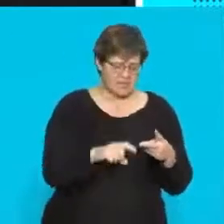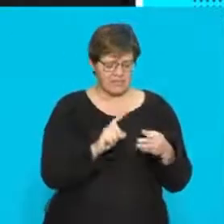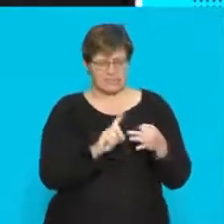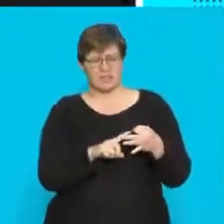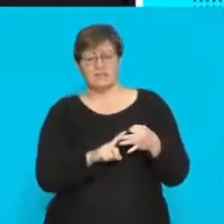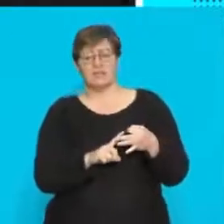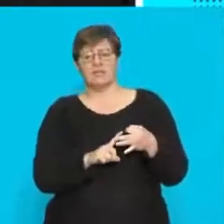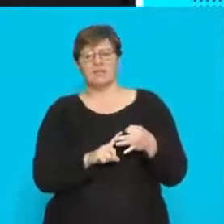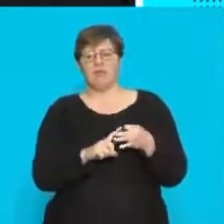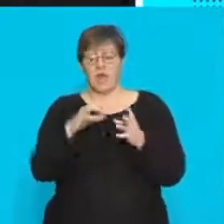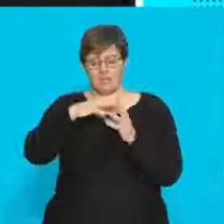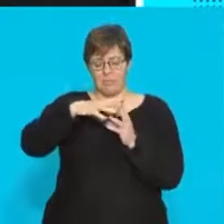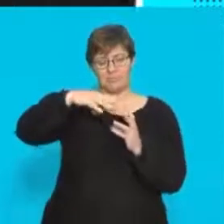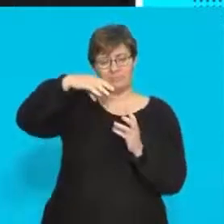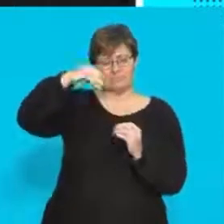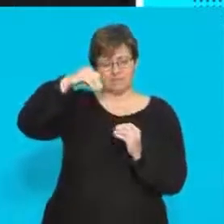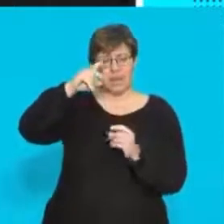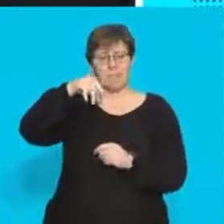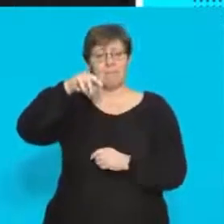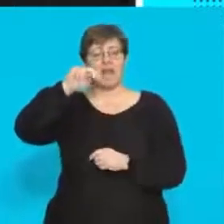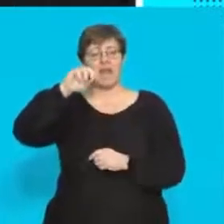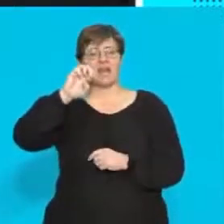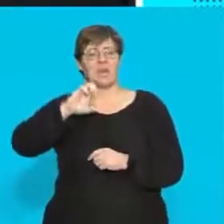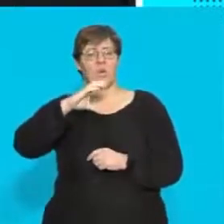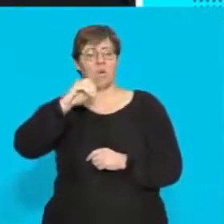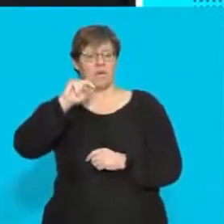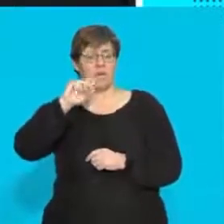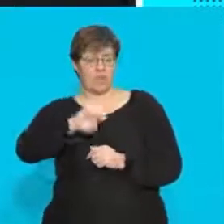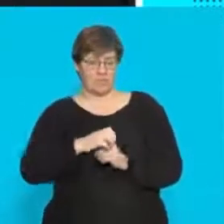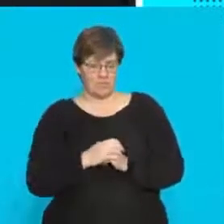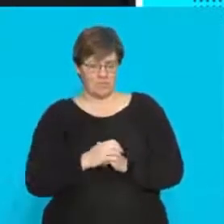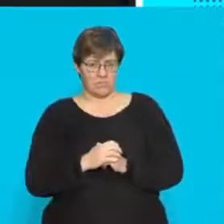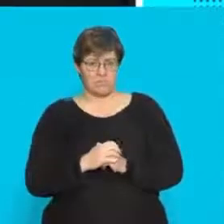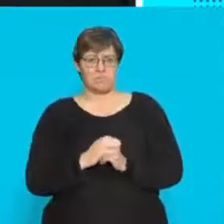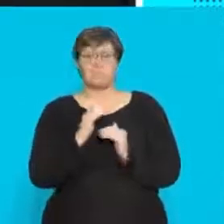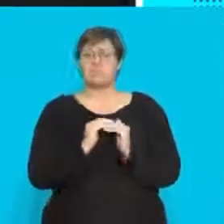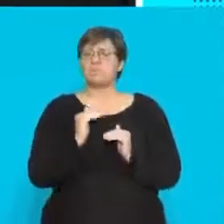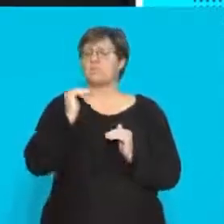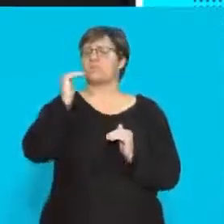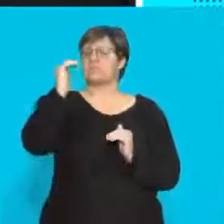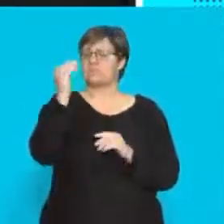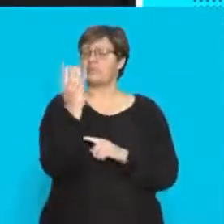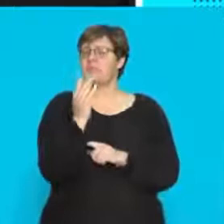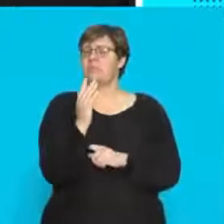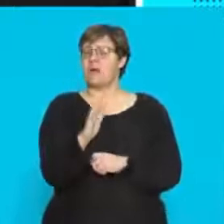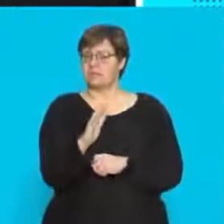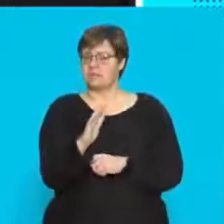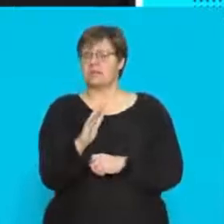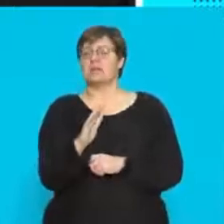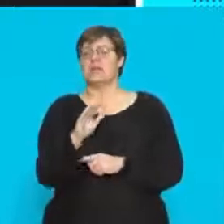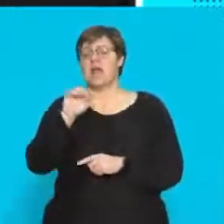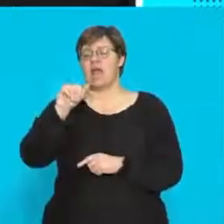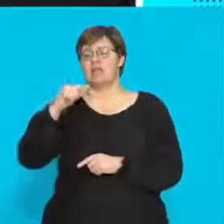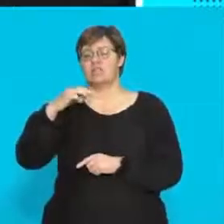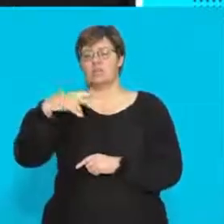pteridophytes. We looked at the pine cone, gymnosperms. And then we looked at, the highest order of all